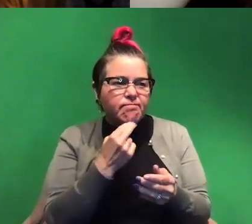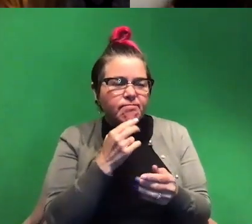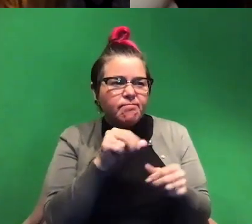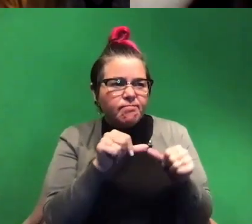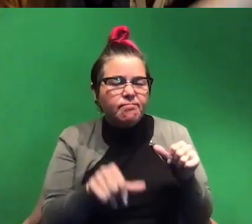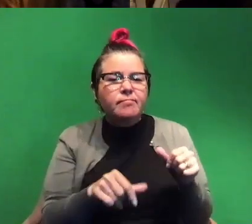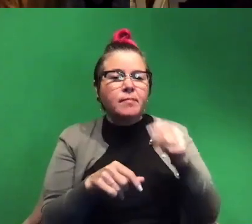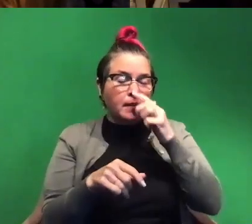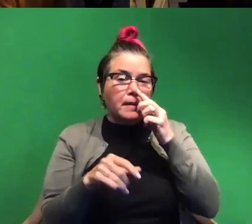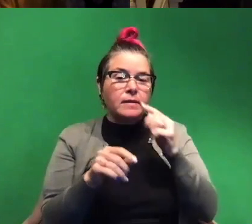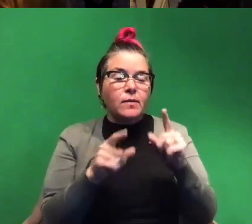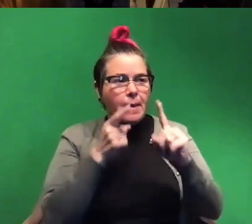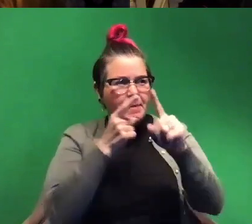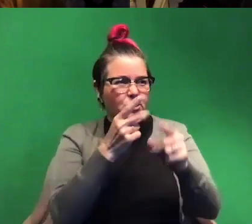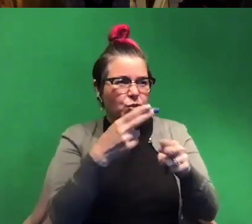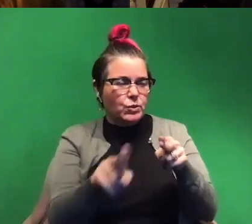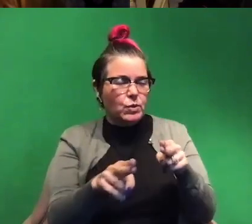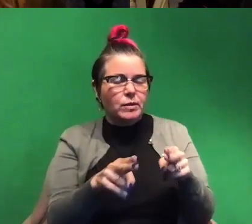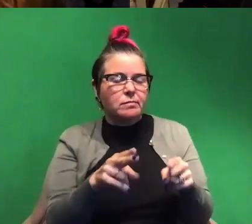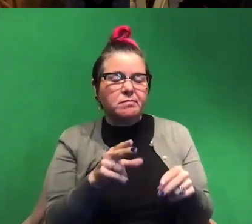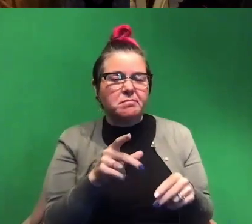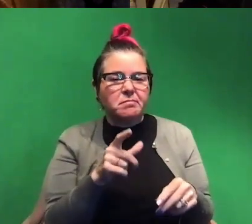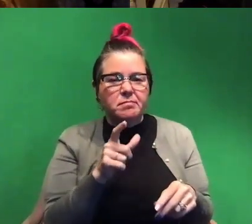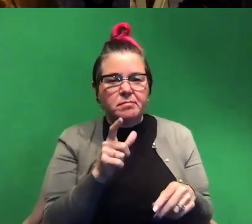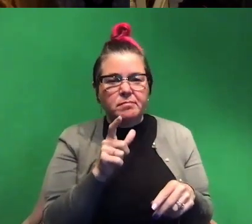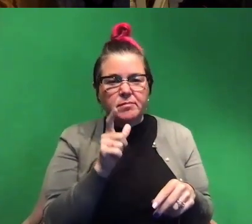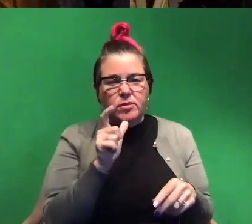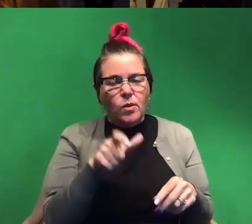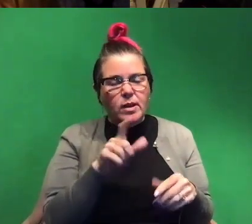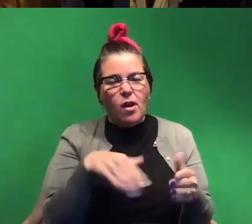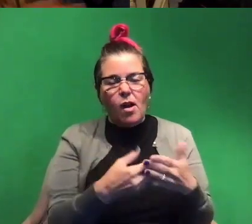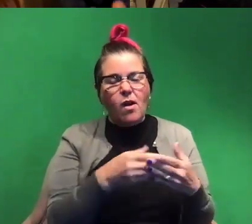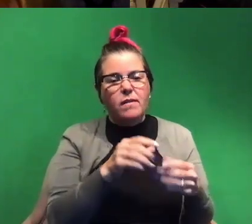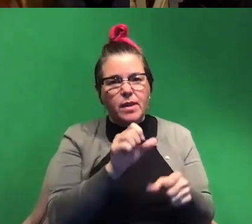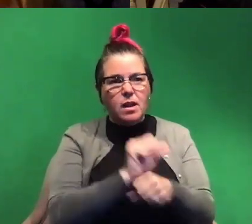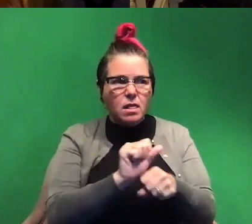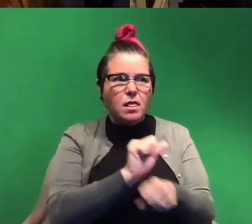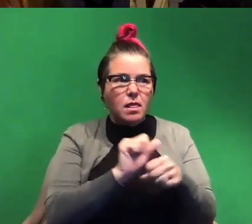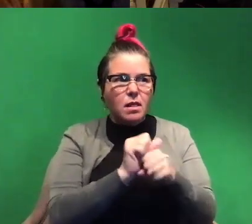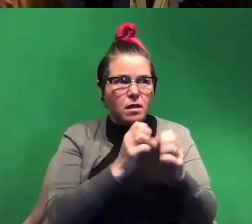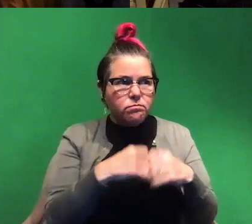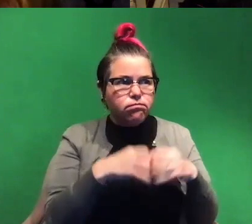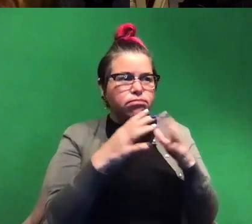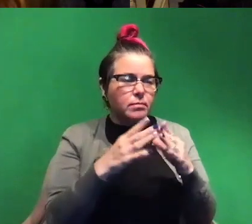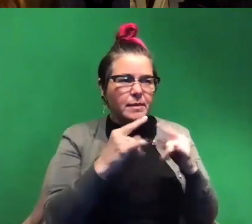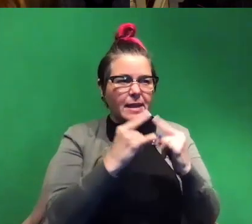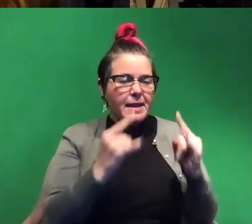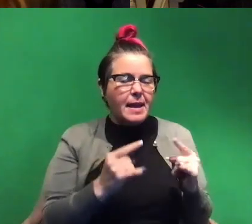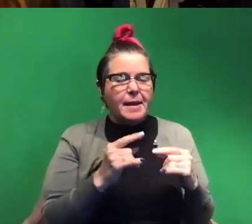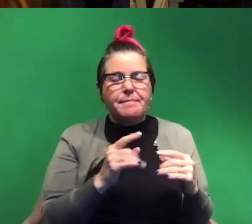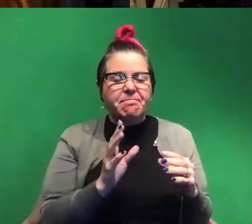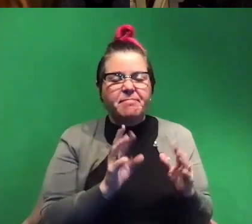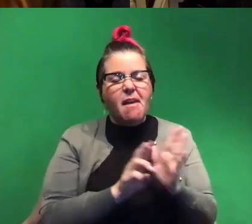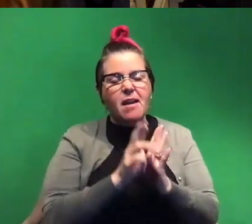if a mission was that short, they would not be going through all the effort to build this huge camp when the astronauts